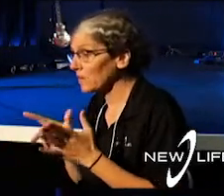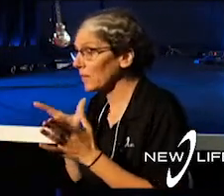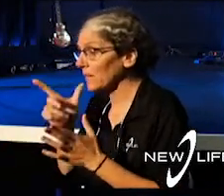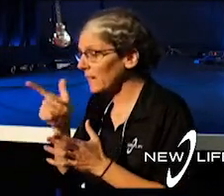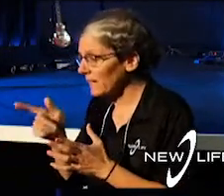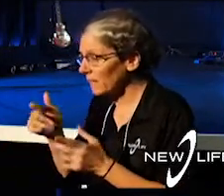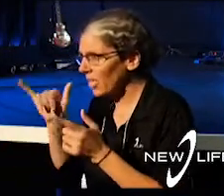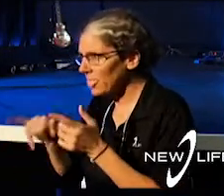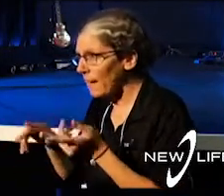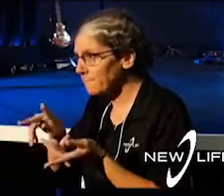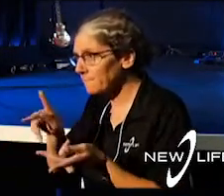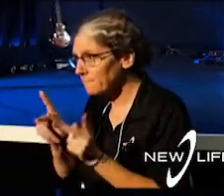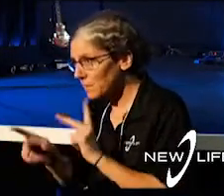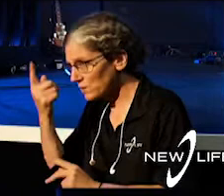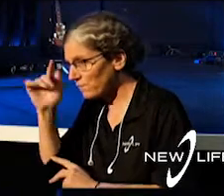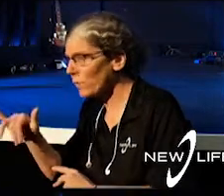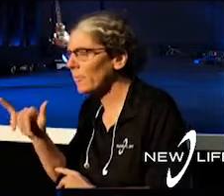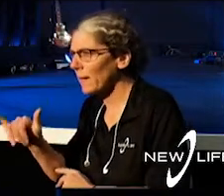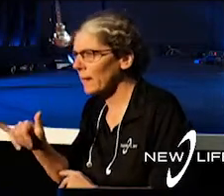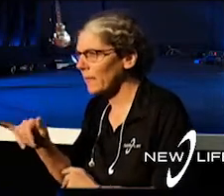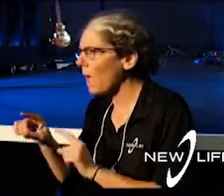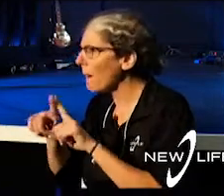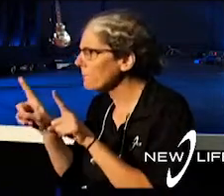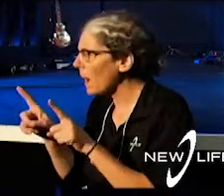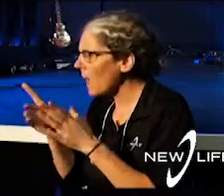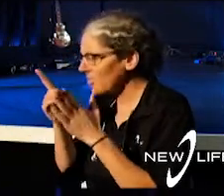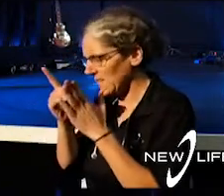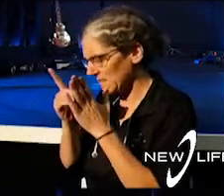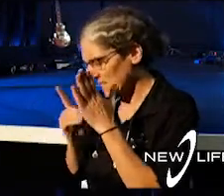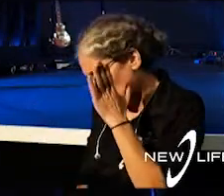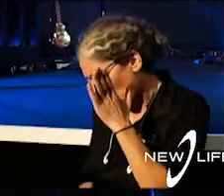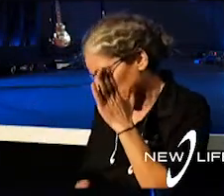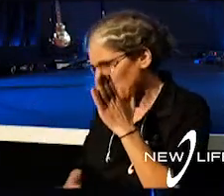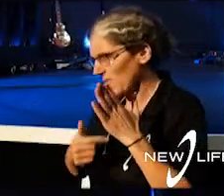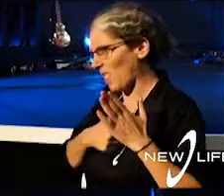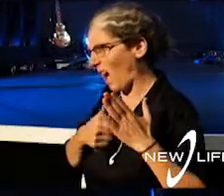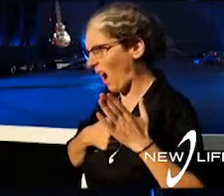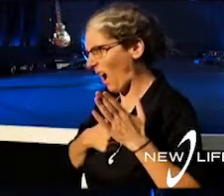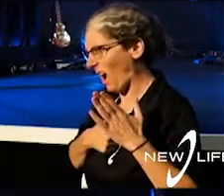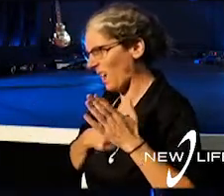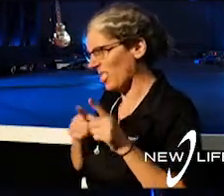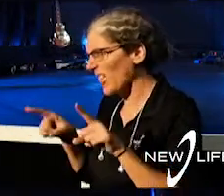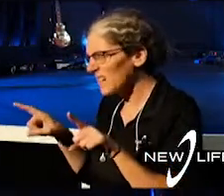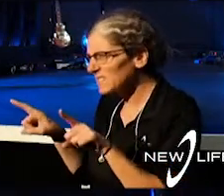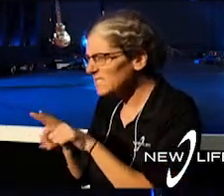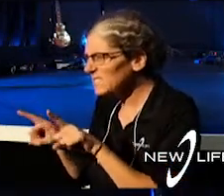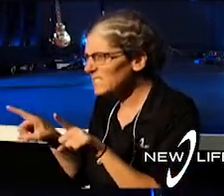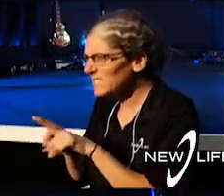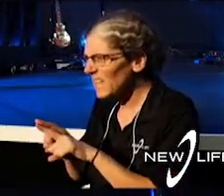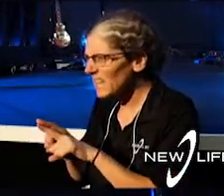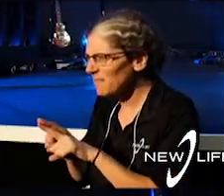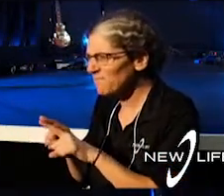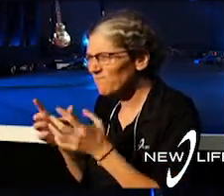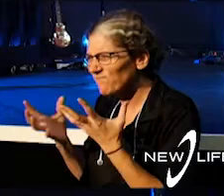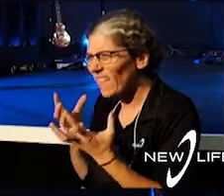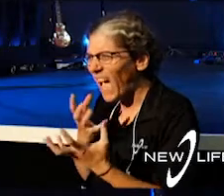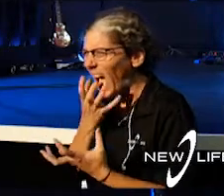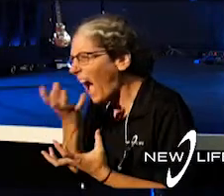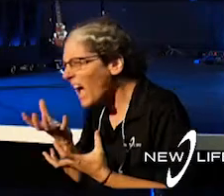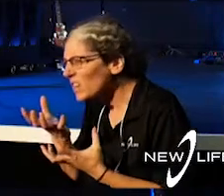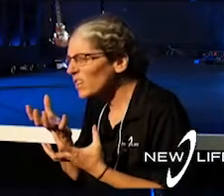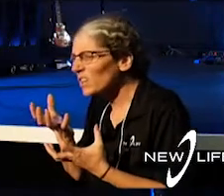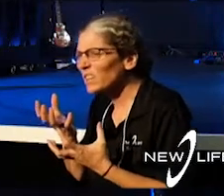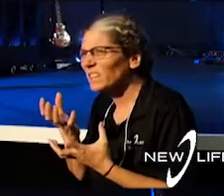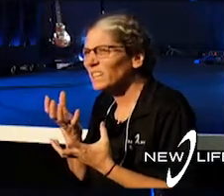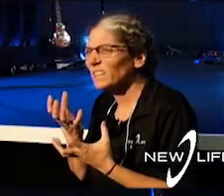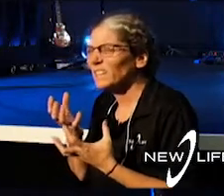But James wants us to know that the depth of the anger in our heart, that same anger that drives someone to kill someone, can